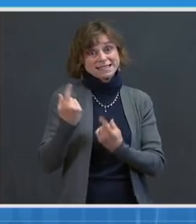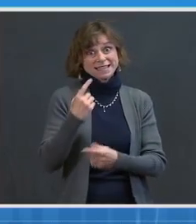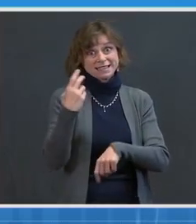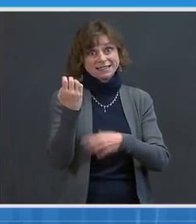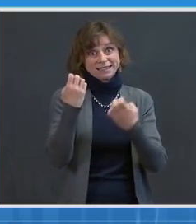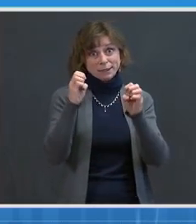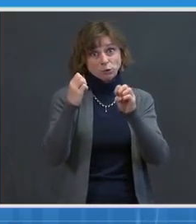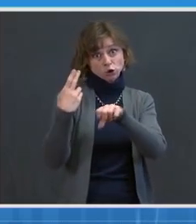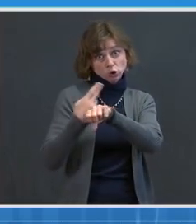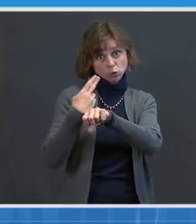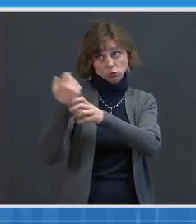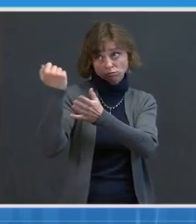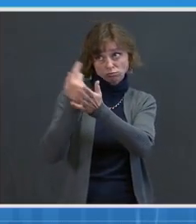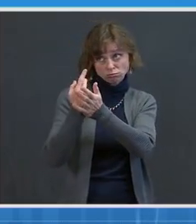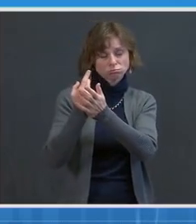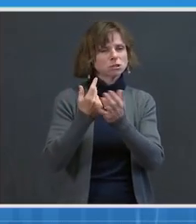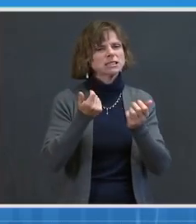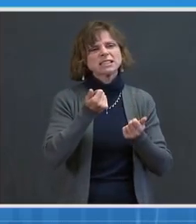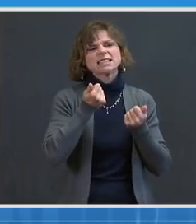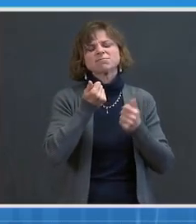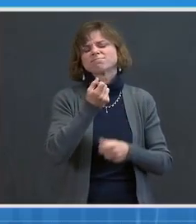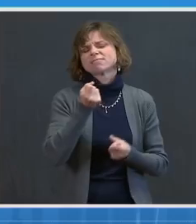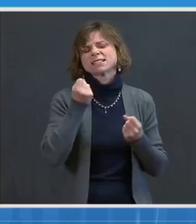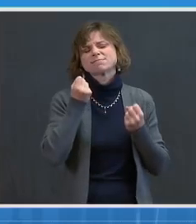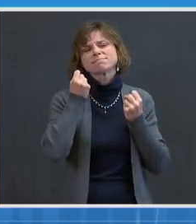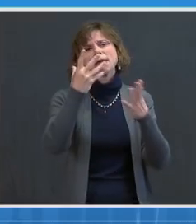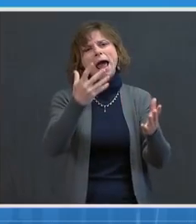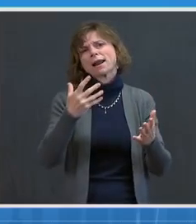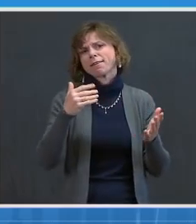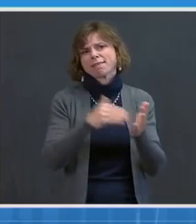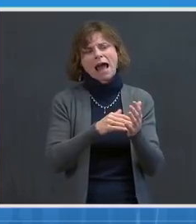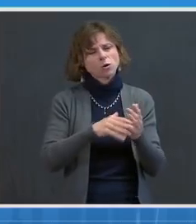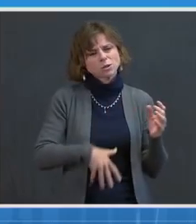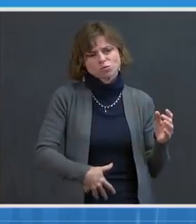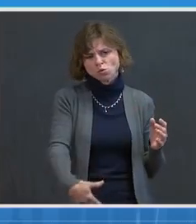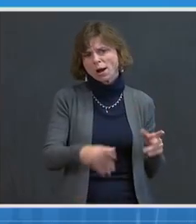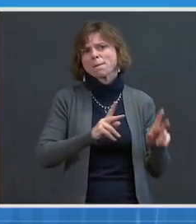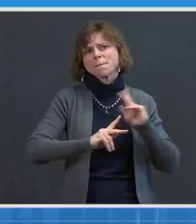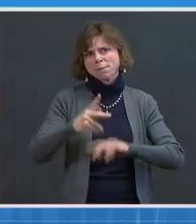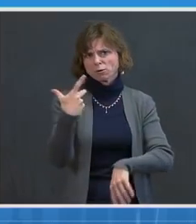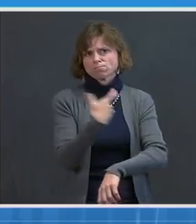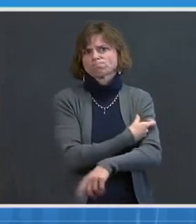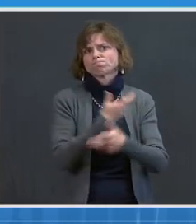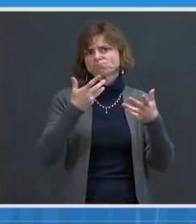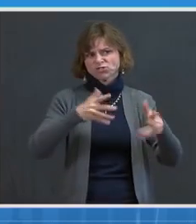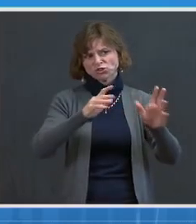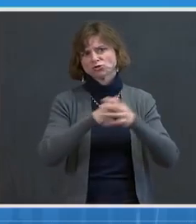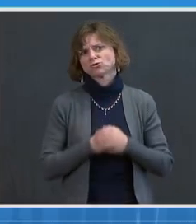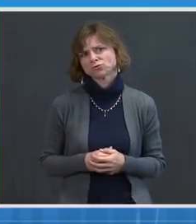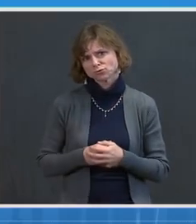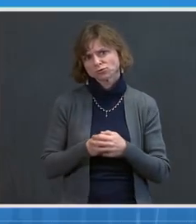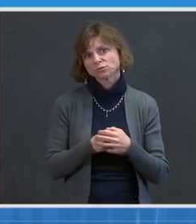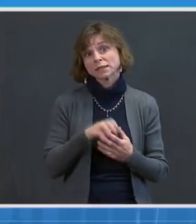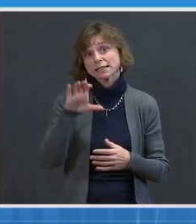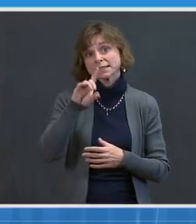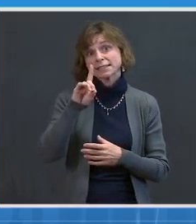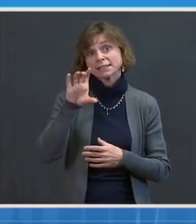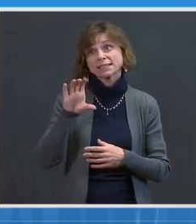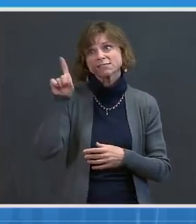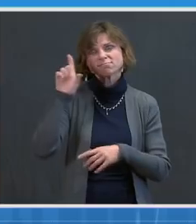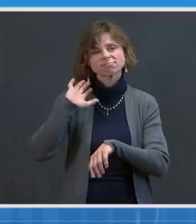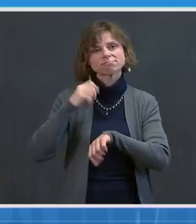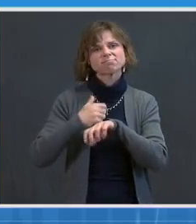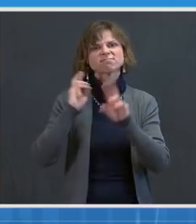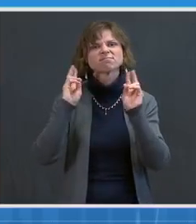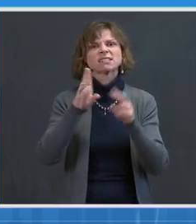pregnant individuals have actually gotten vaccinated. And the CDC has established a V-Safe pregnancy